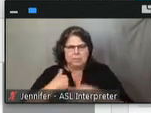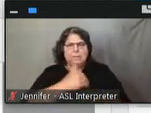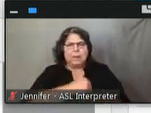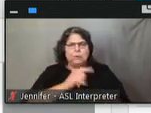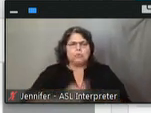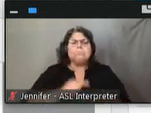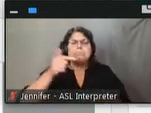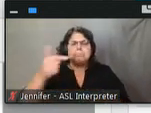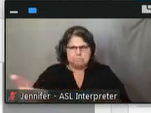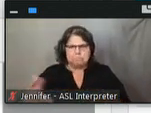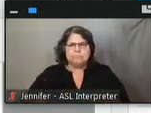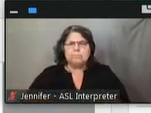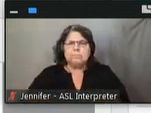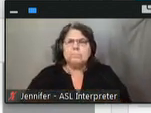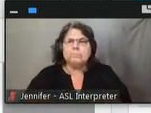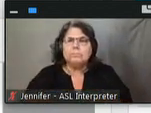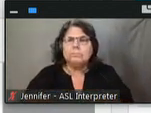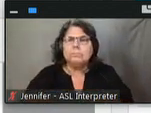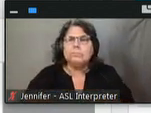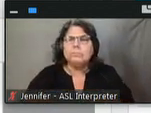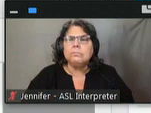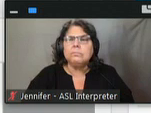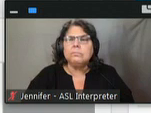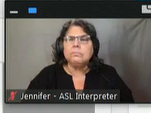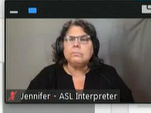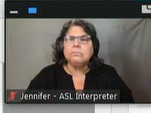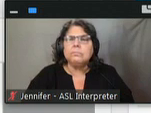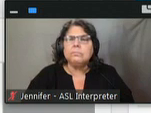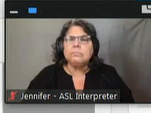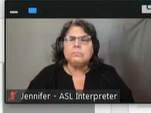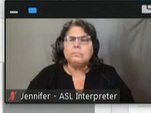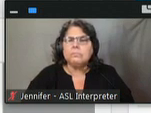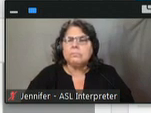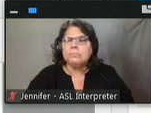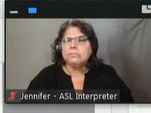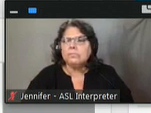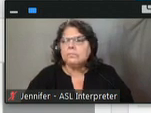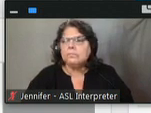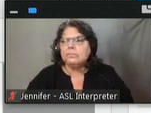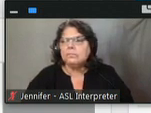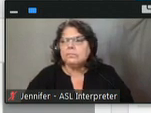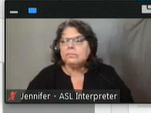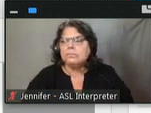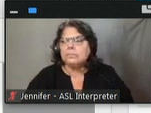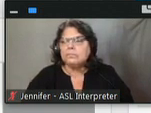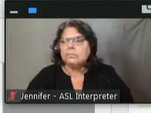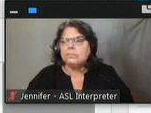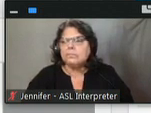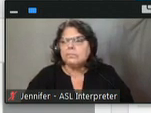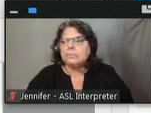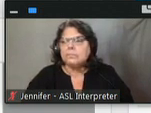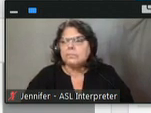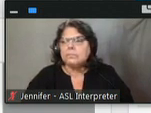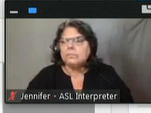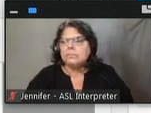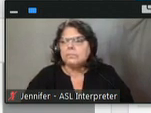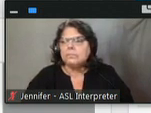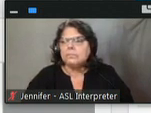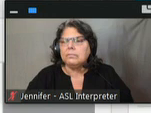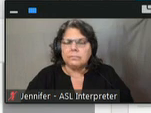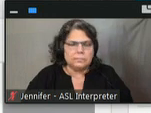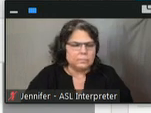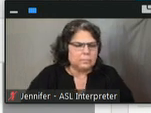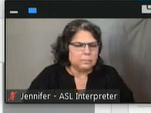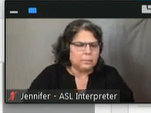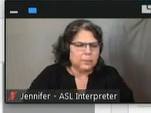Looking a little bit closer at the clusters that I've described, in the early care and learning centers, we've had 1 in North County that's